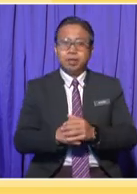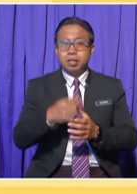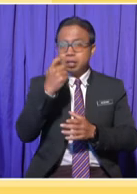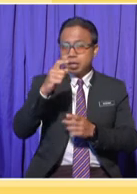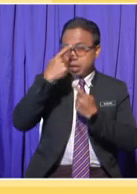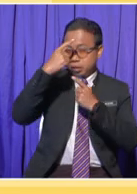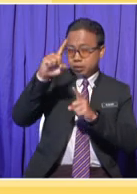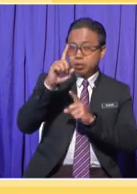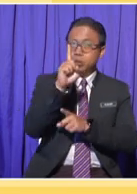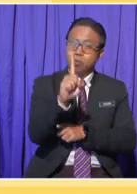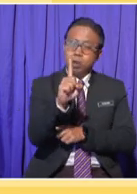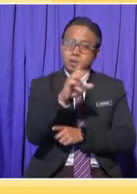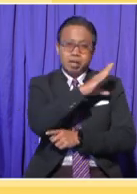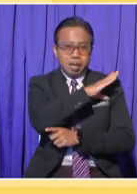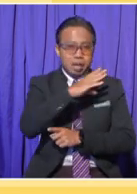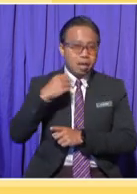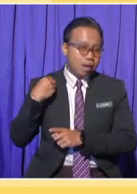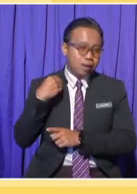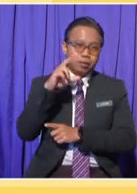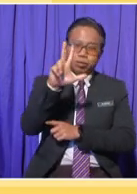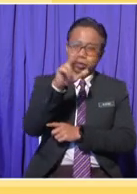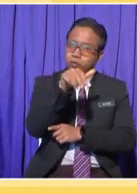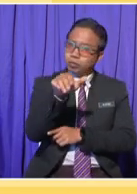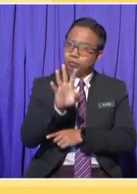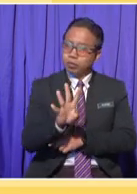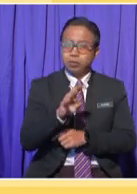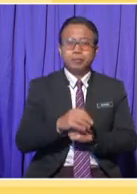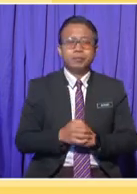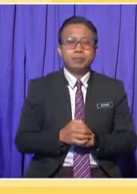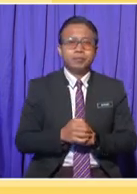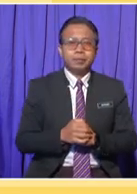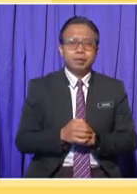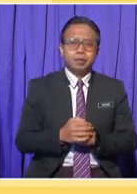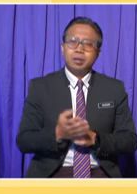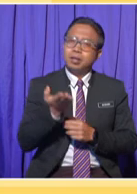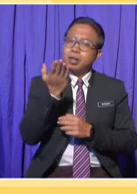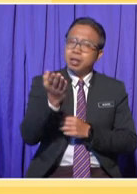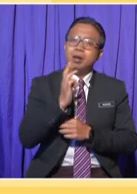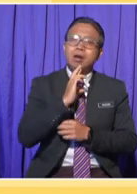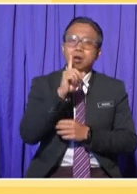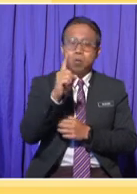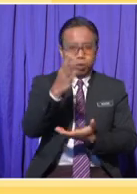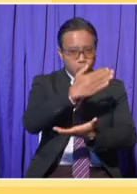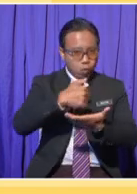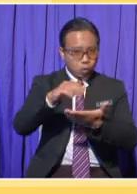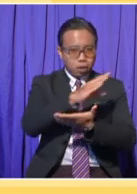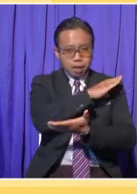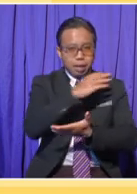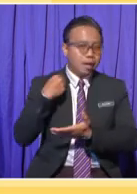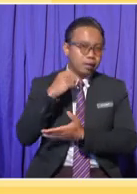is 1 and 3 over 4. There are 1 whole and 3